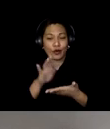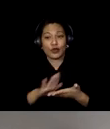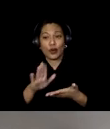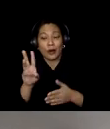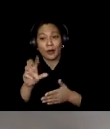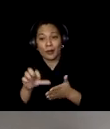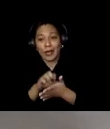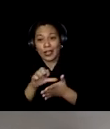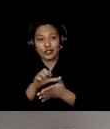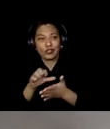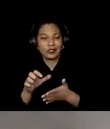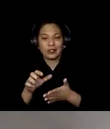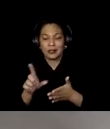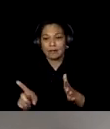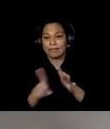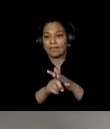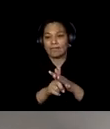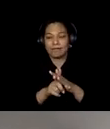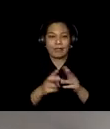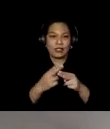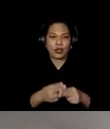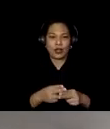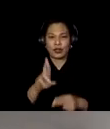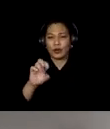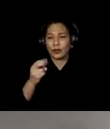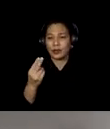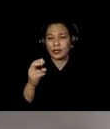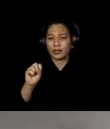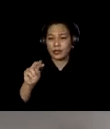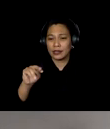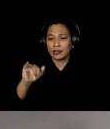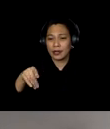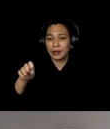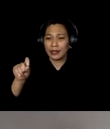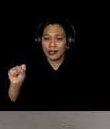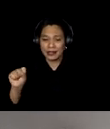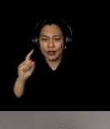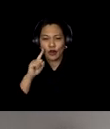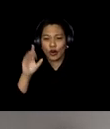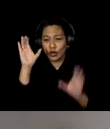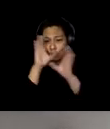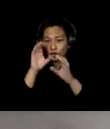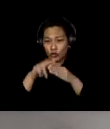appearing in what's called like rich snippets in search results. So I think the best example